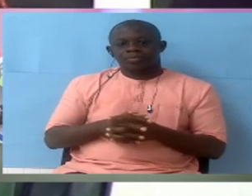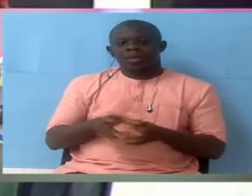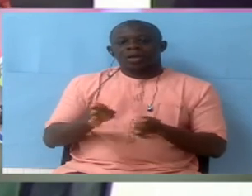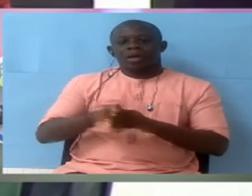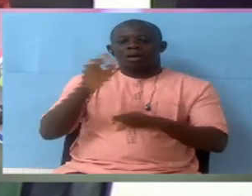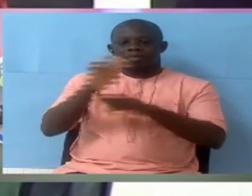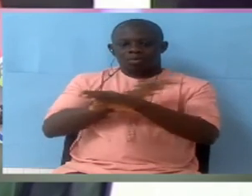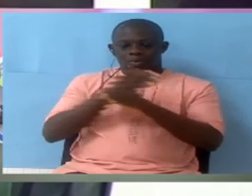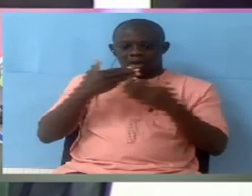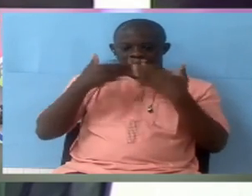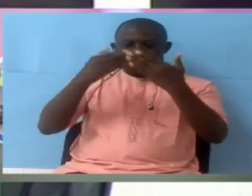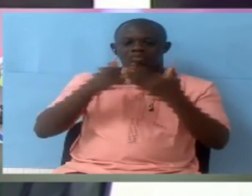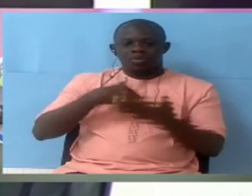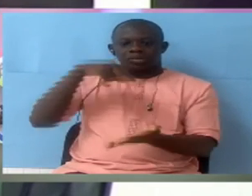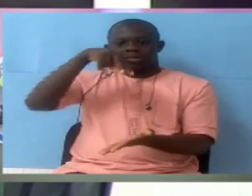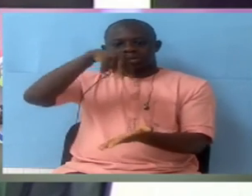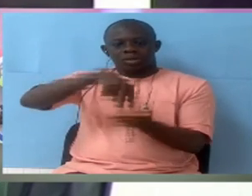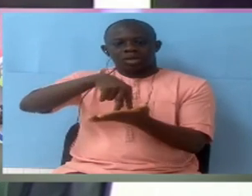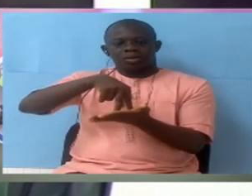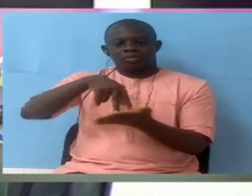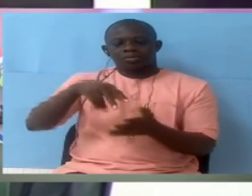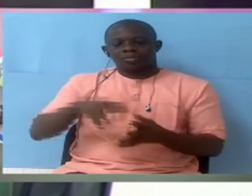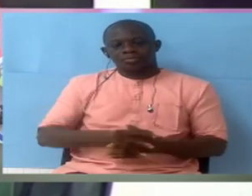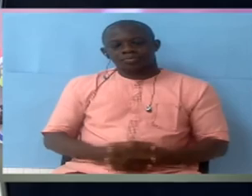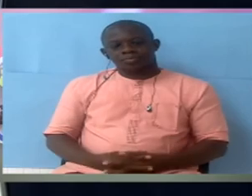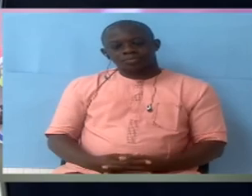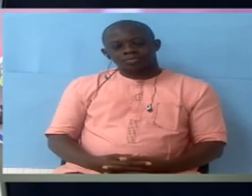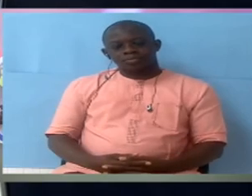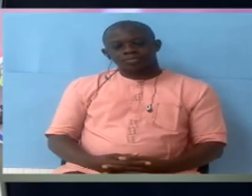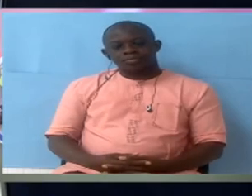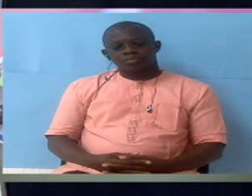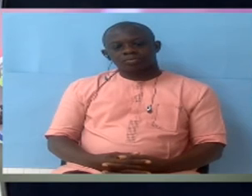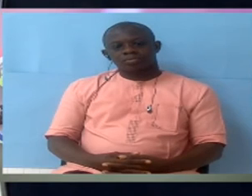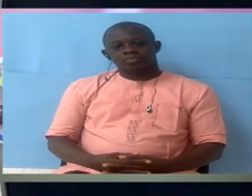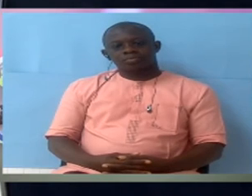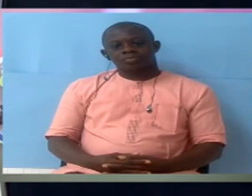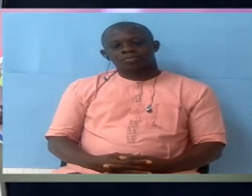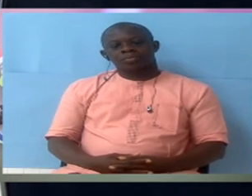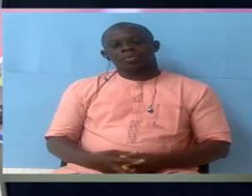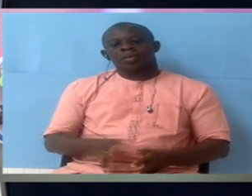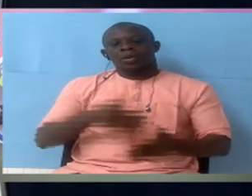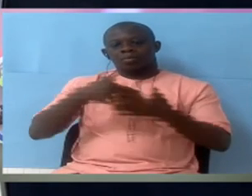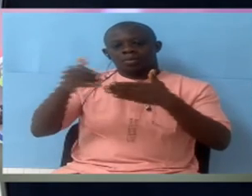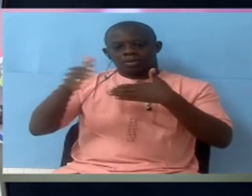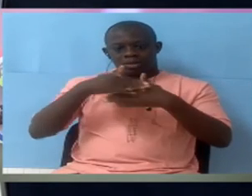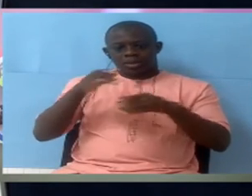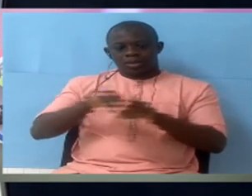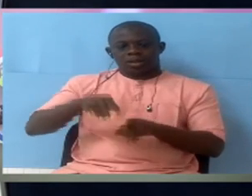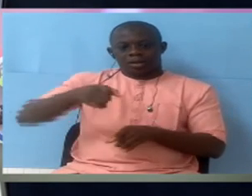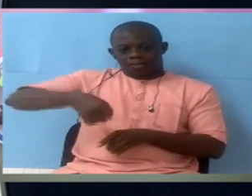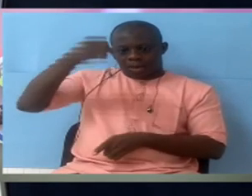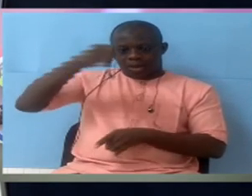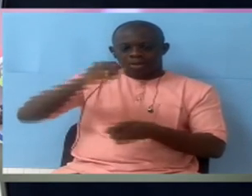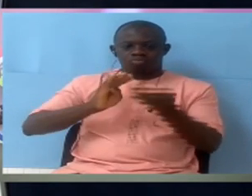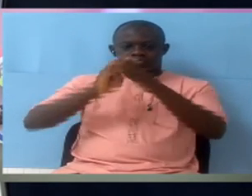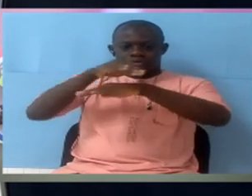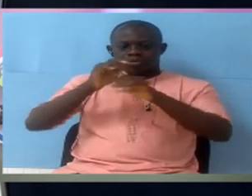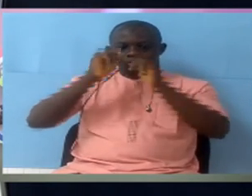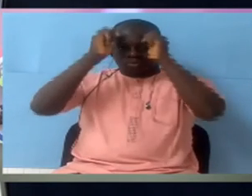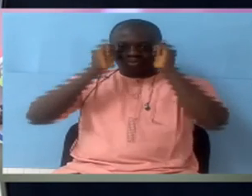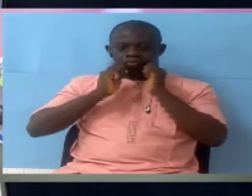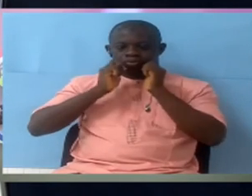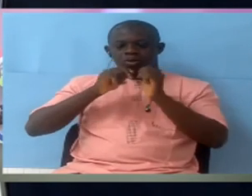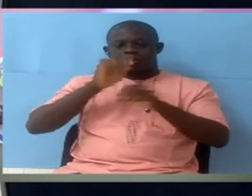told to stand up. Ci lañ ma wax ne na jog taxaw. The plastic bags that were placed on your head. Mbusi nylon yoyu